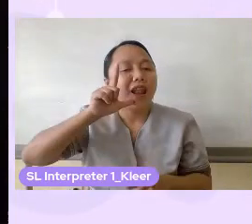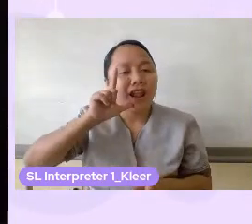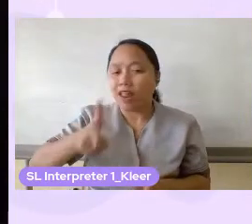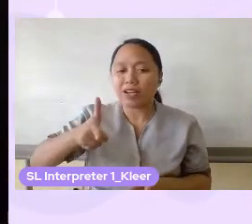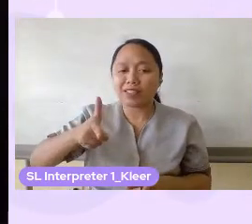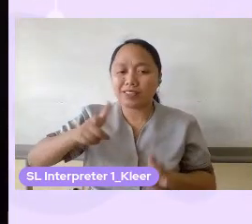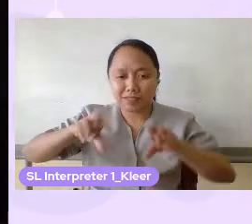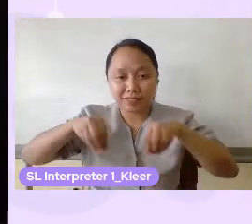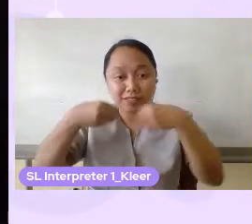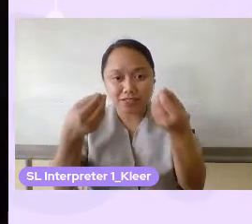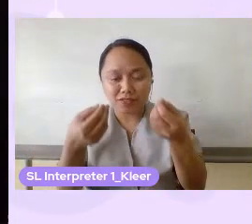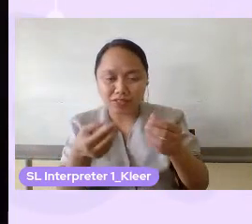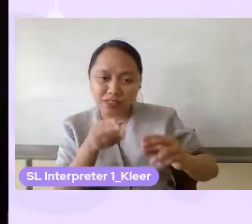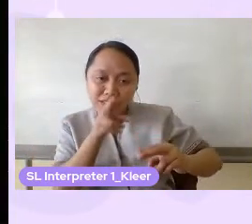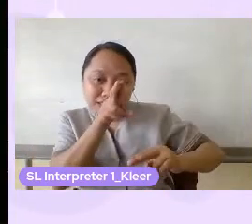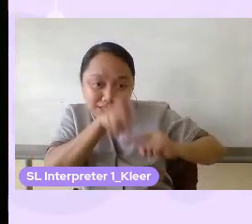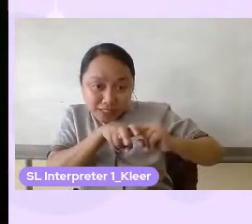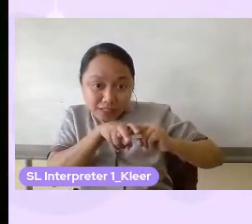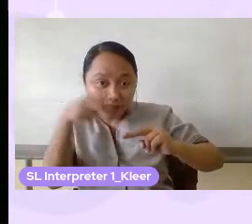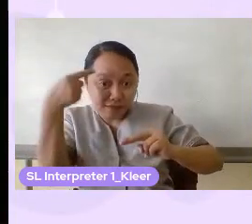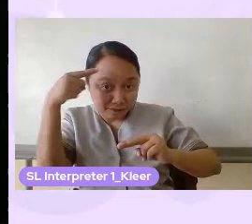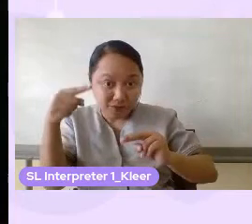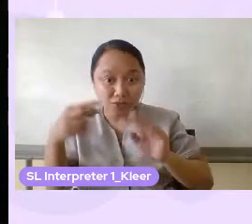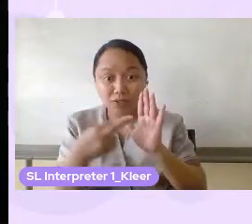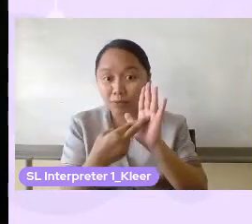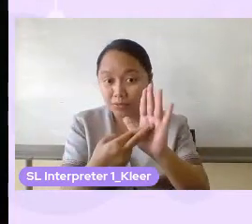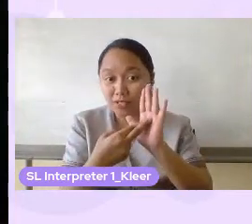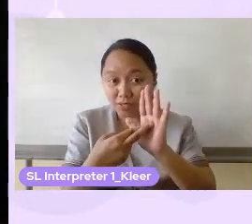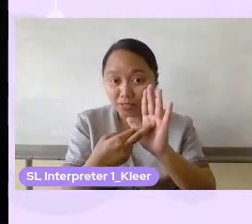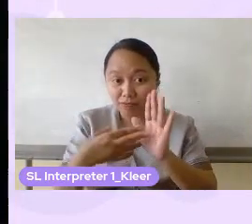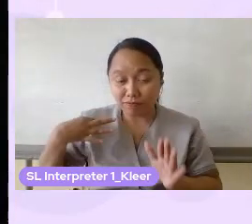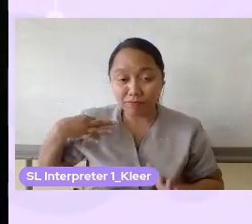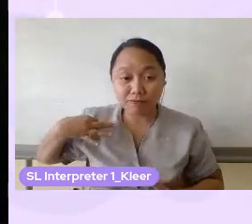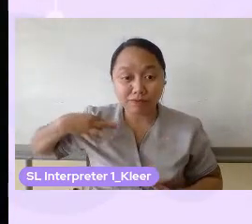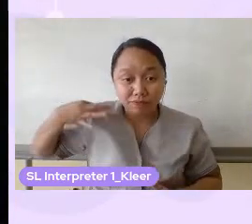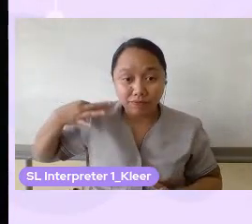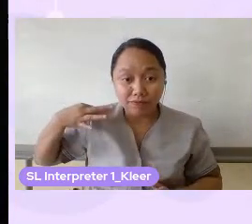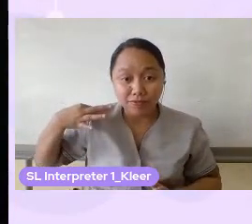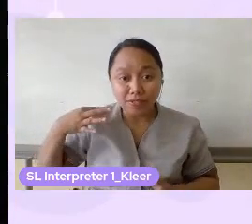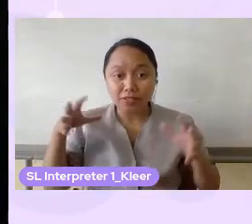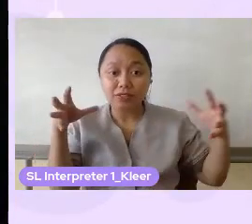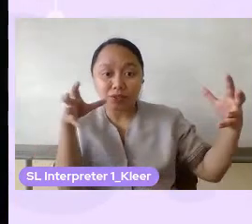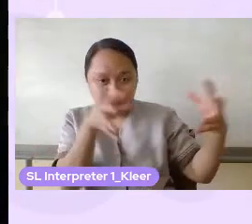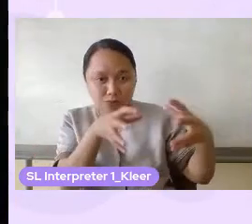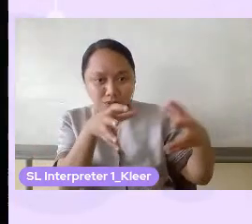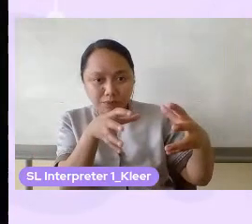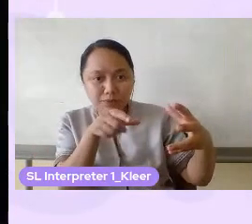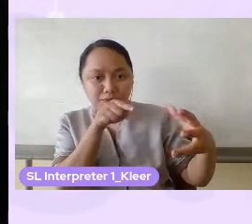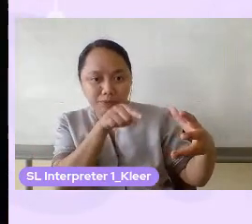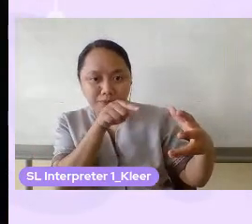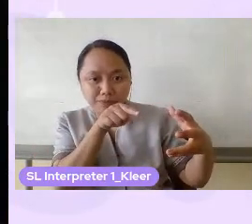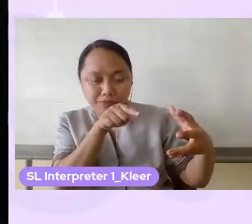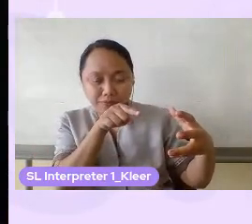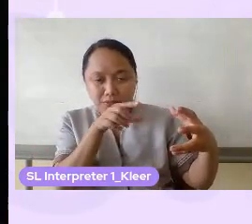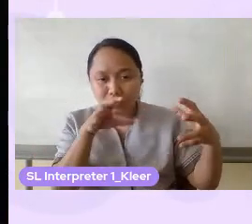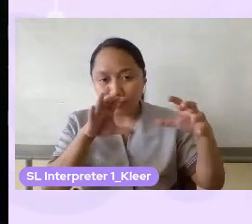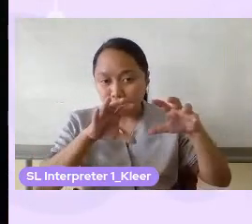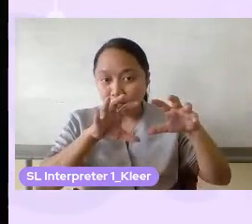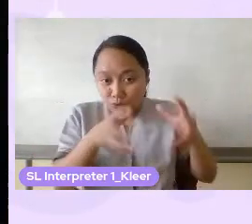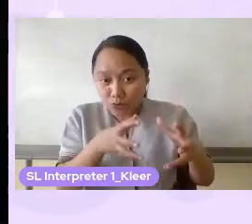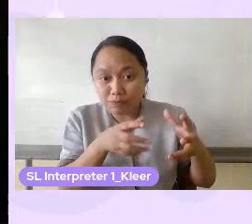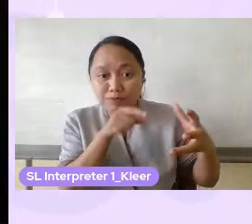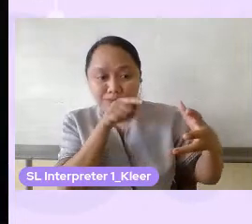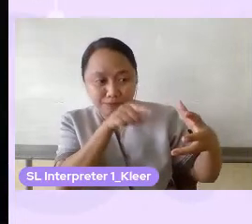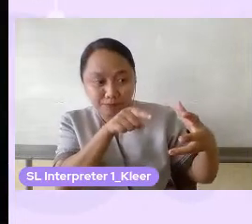seat in that council. And ako po ay proud to say na isang babae po ang uupo bilang ITU